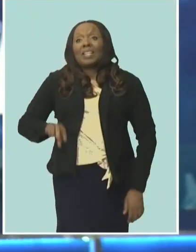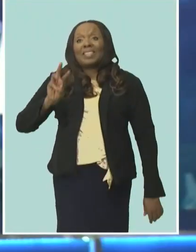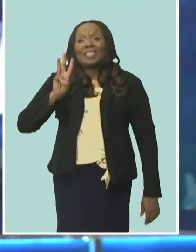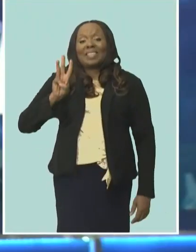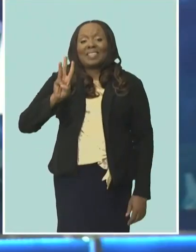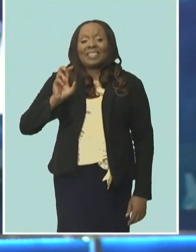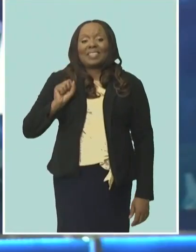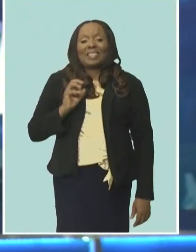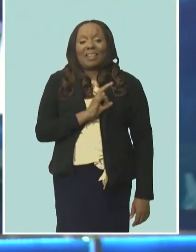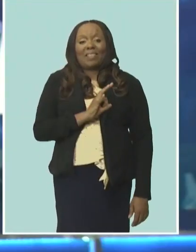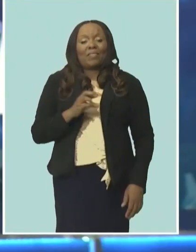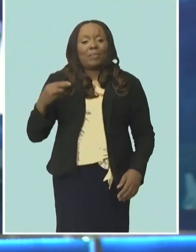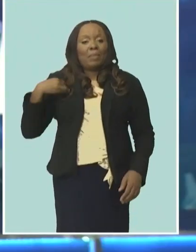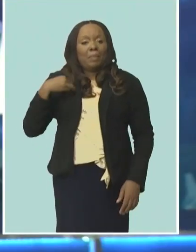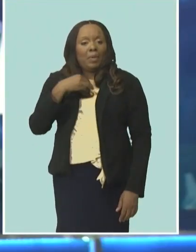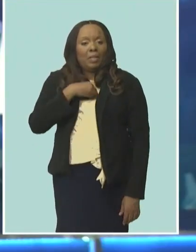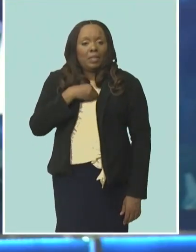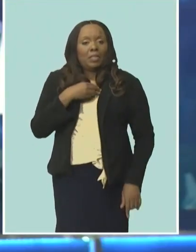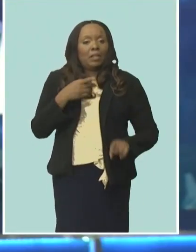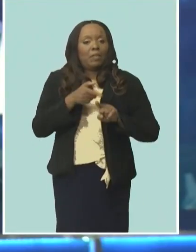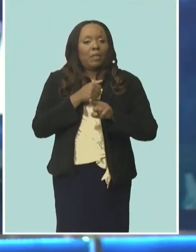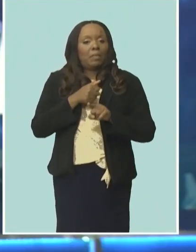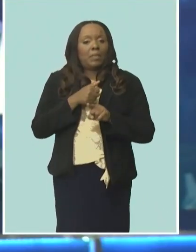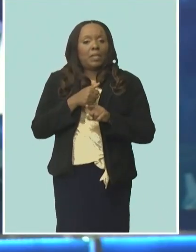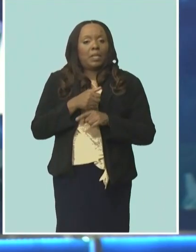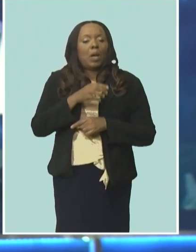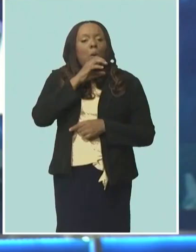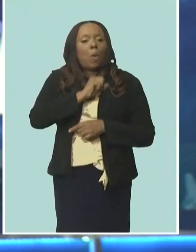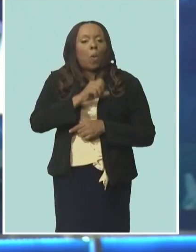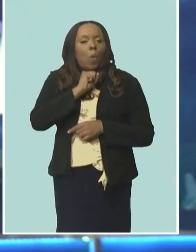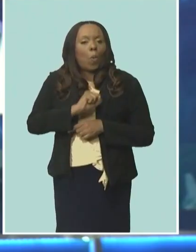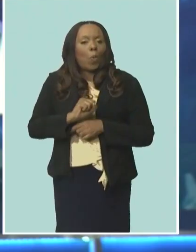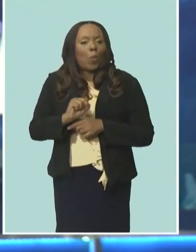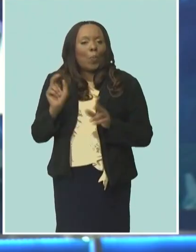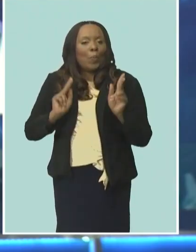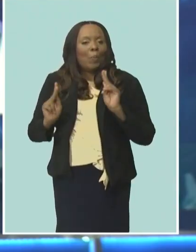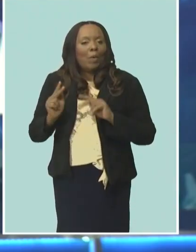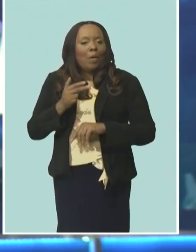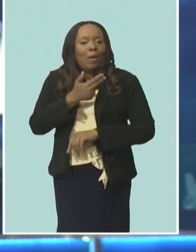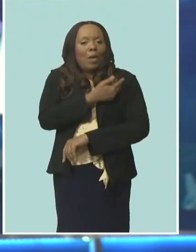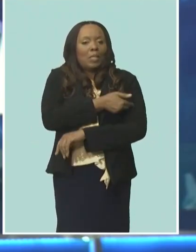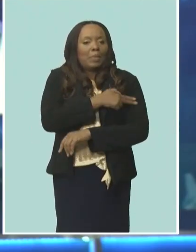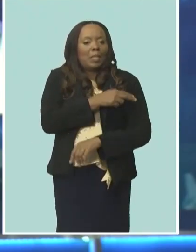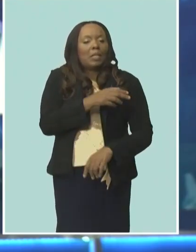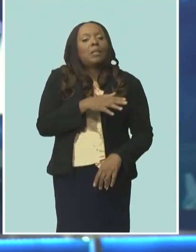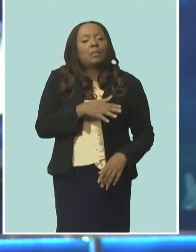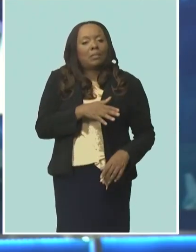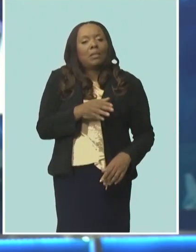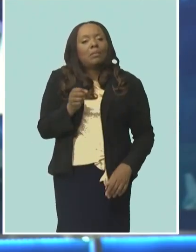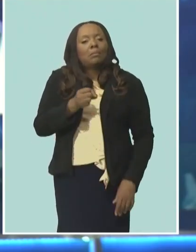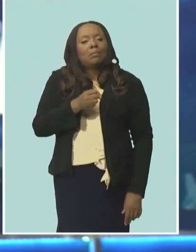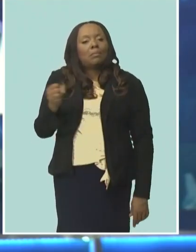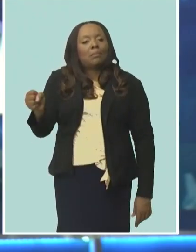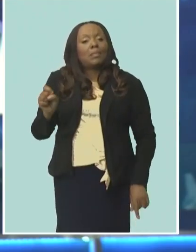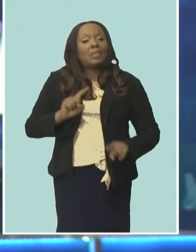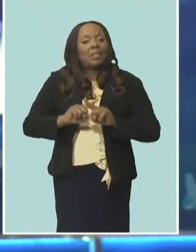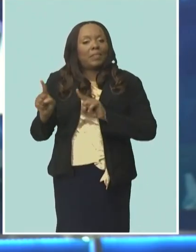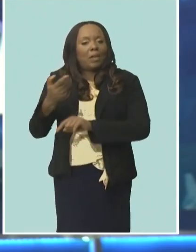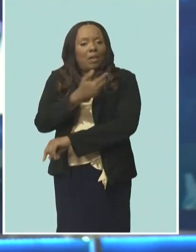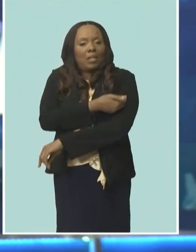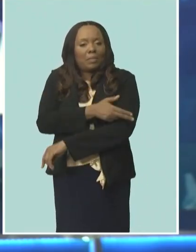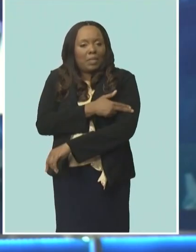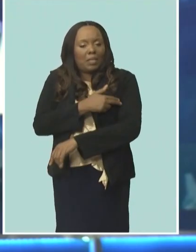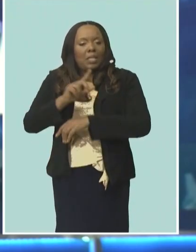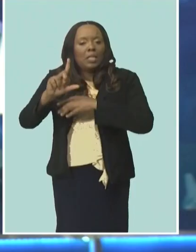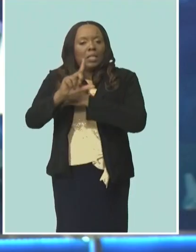6 staff members from the geriatric hospital have been reassigned to the district hospitals in St. Philip and St. Lucie.